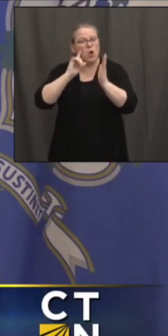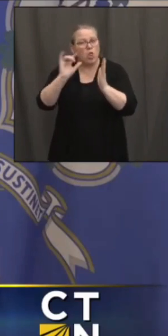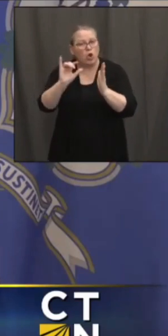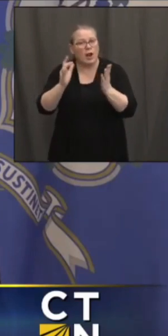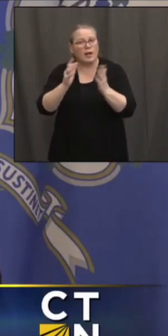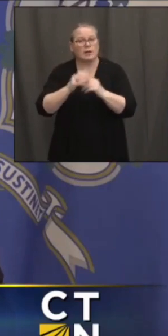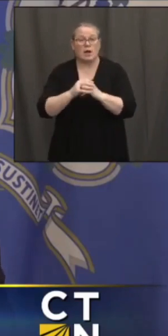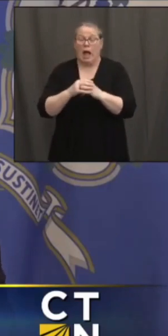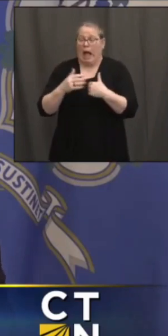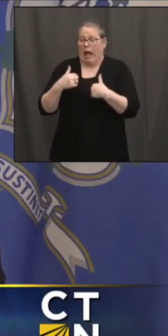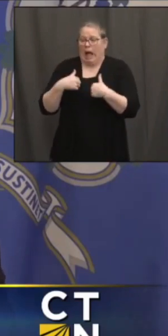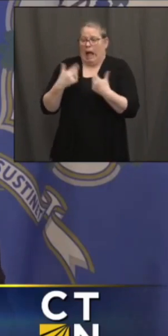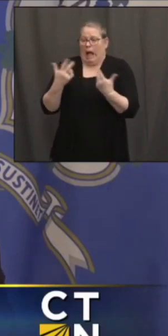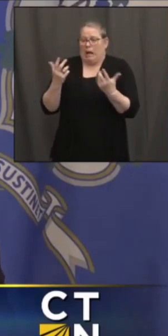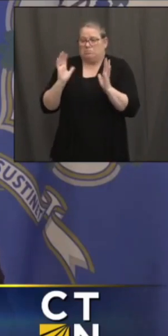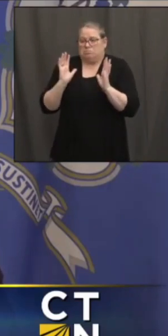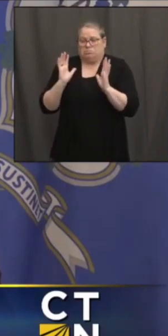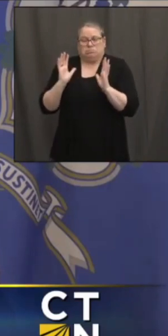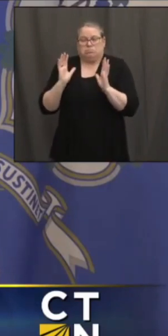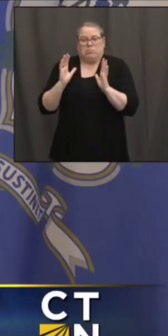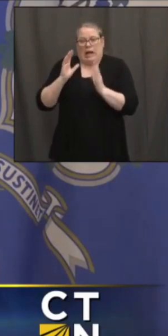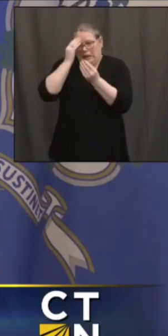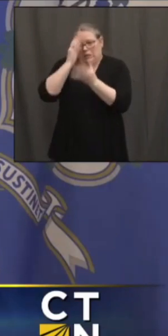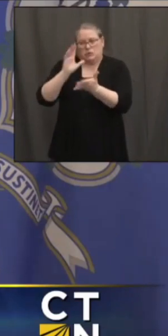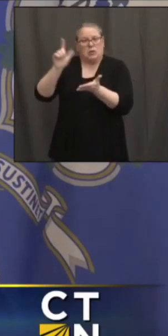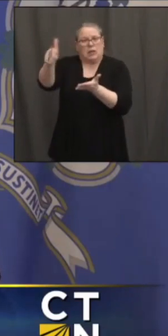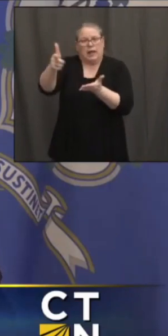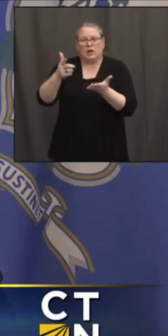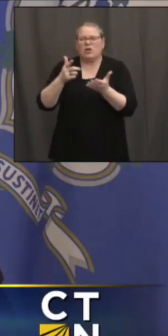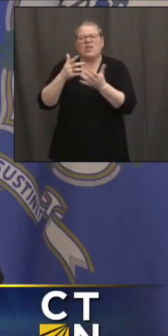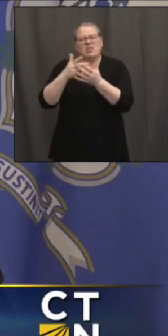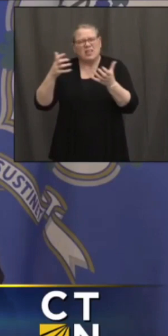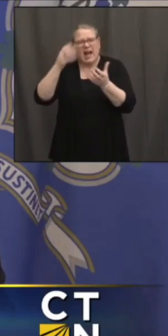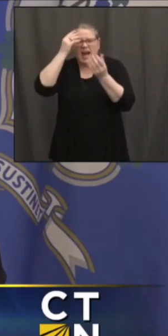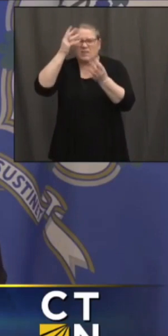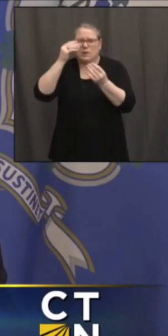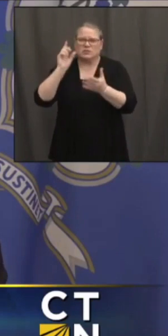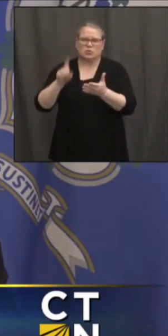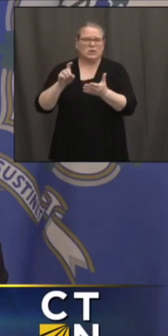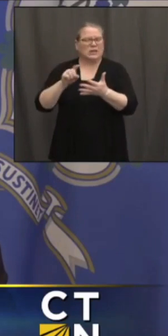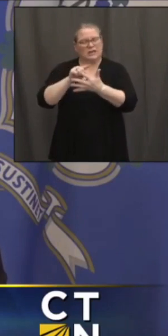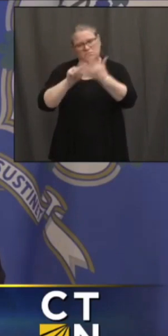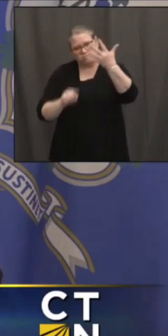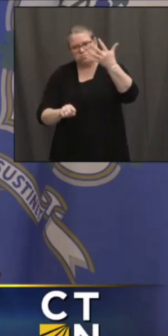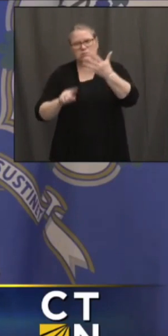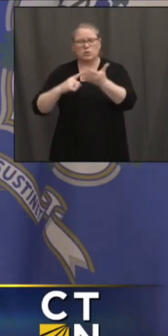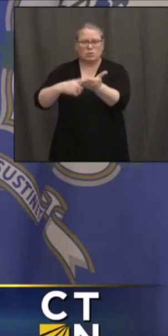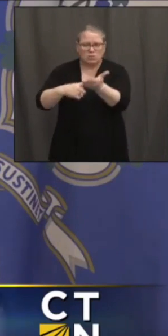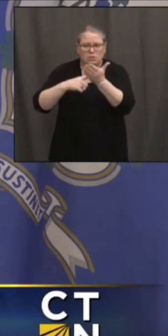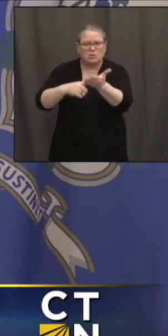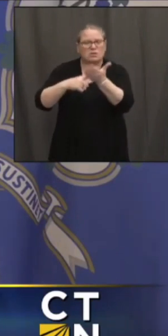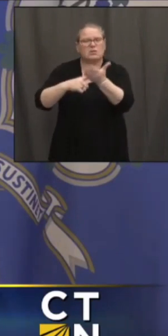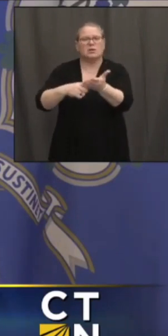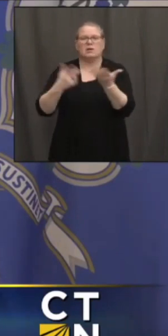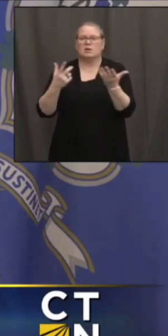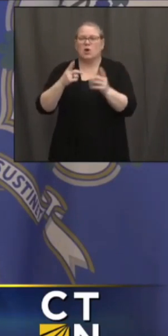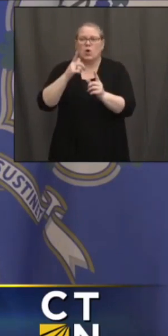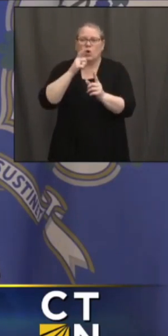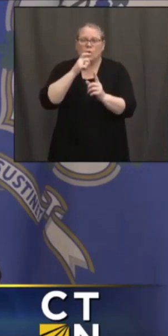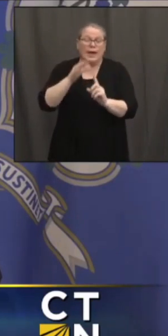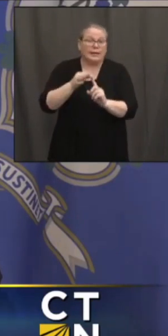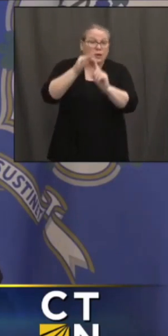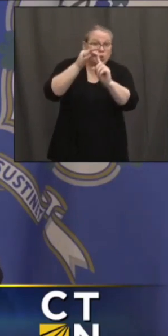of skins, exclusivity, fees that go back and forth, physical structures, sports